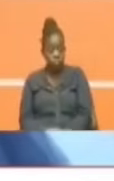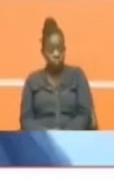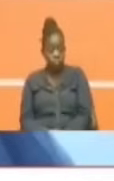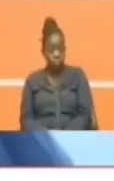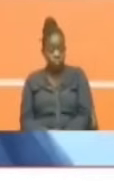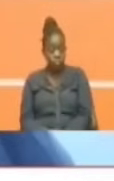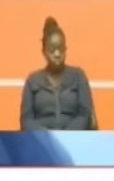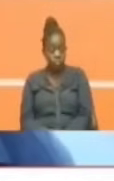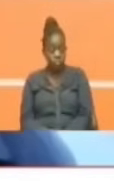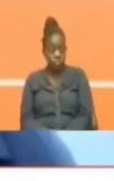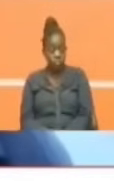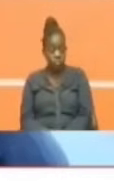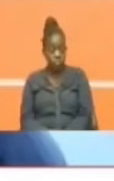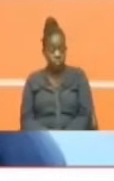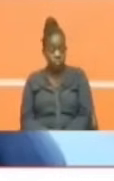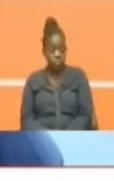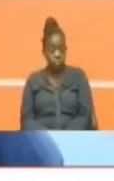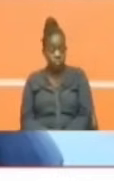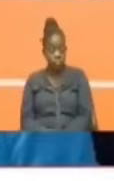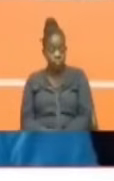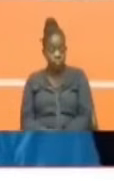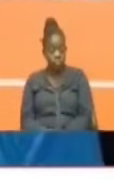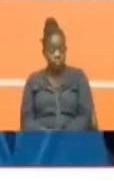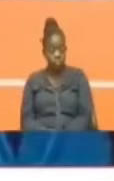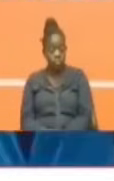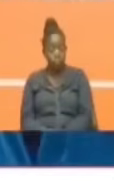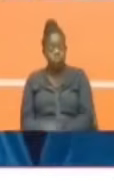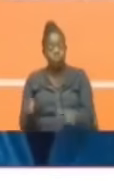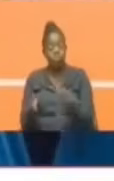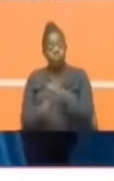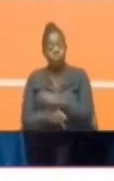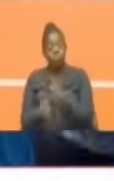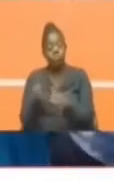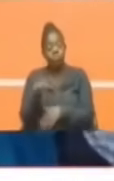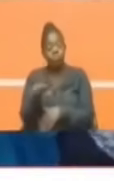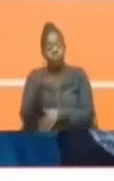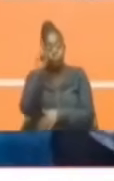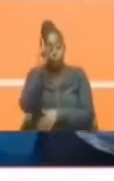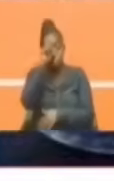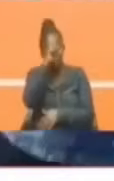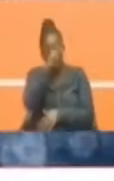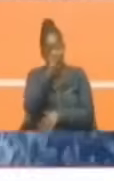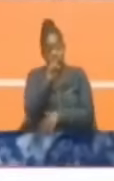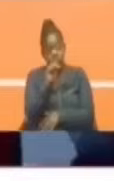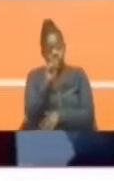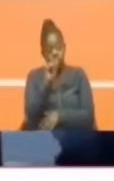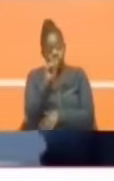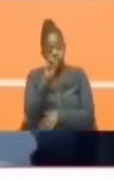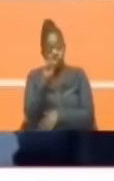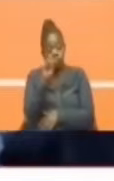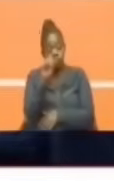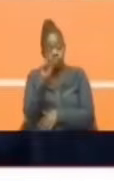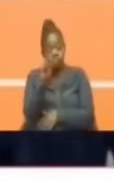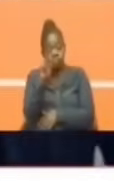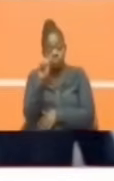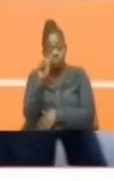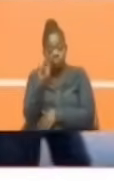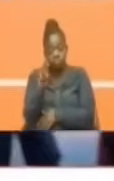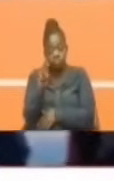egyo nga naffe twebuuza ne bakitikibwanga. Amyuka atwala eggombolola ya Kabaka ye Kyannamukaaka Kajeerero James